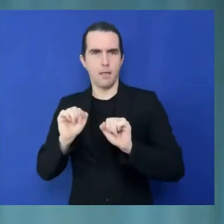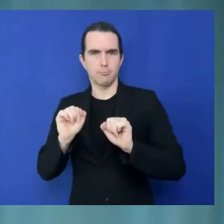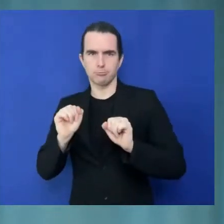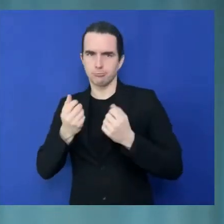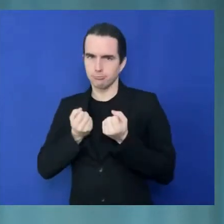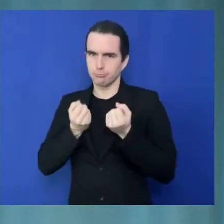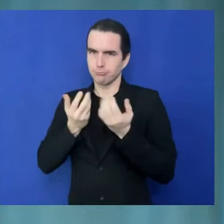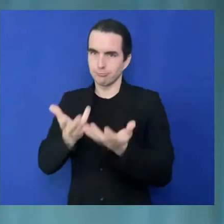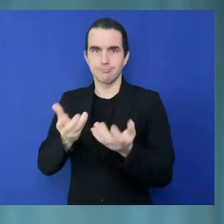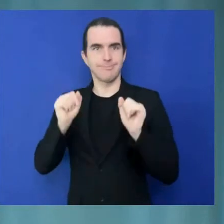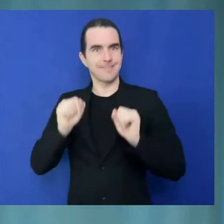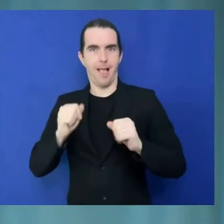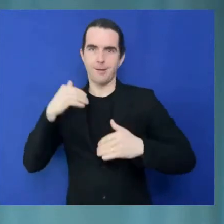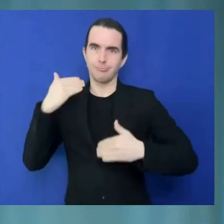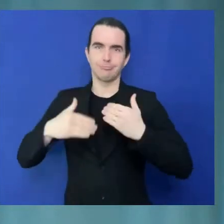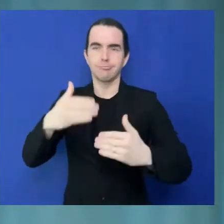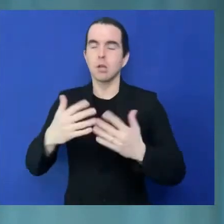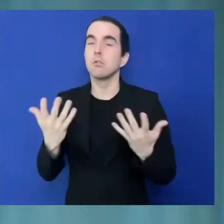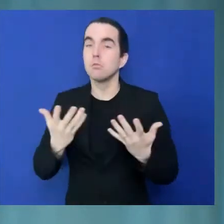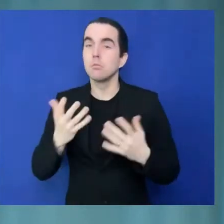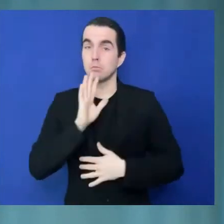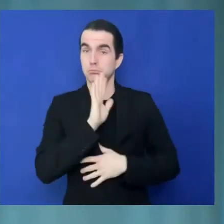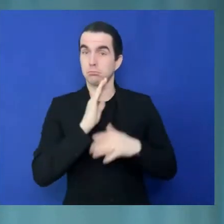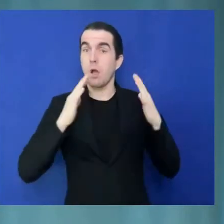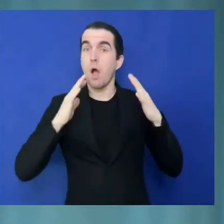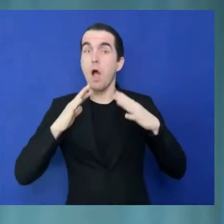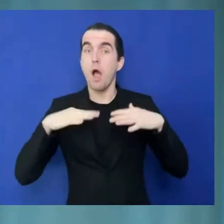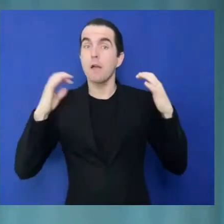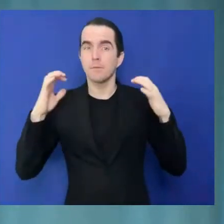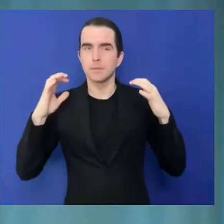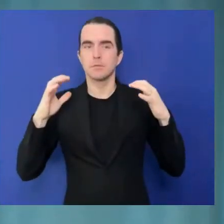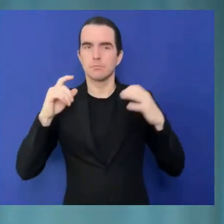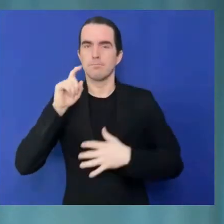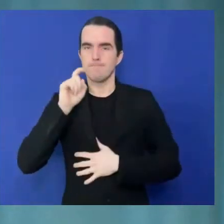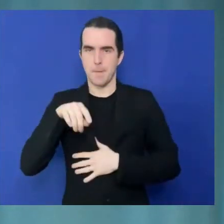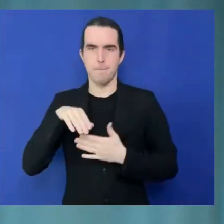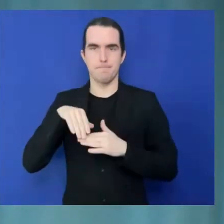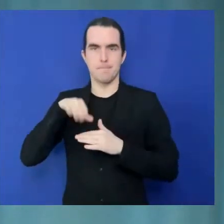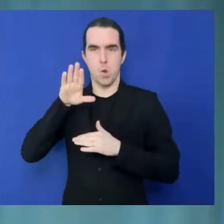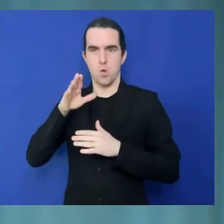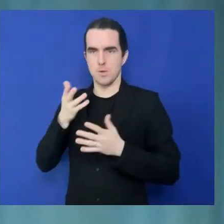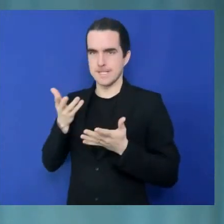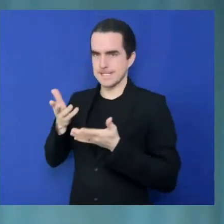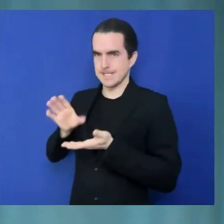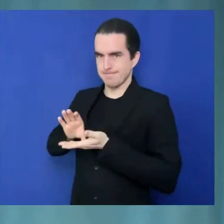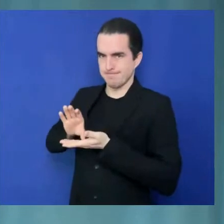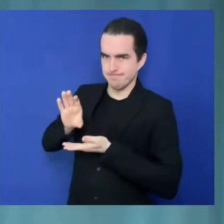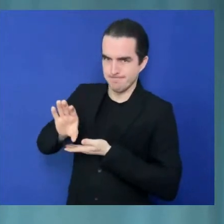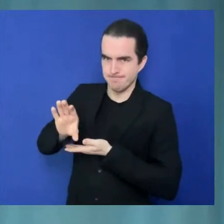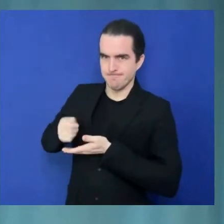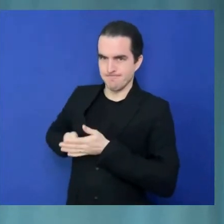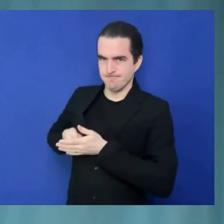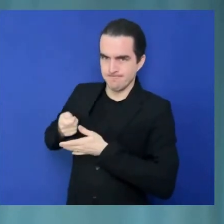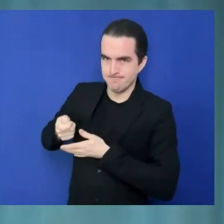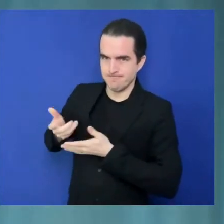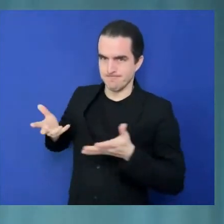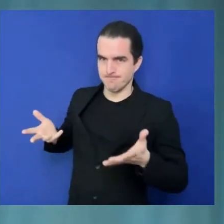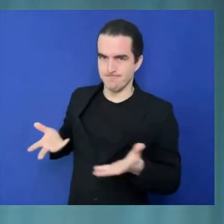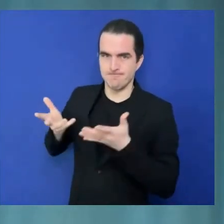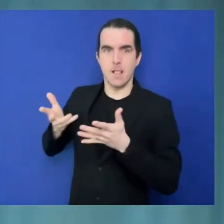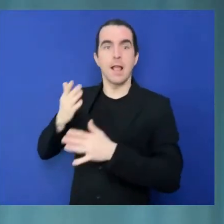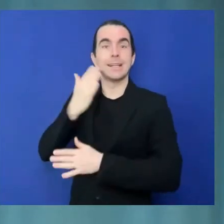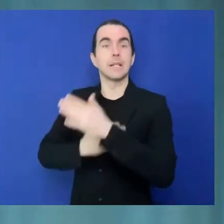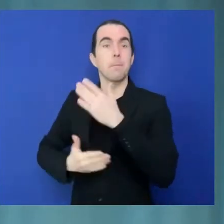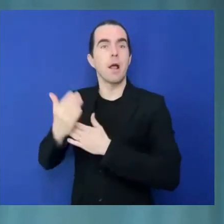play. It's not about a helping hand. It's about enabling people to exercise their rights. It's not about pity. It's